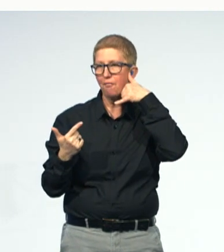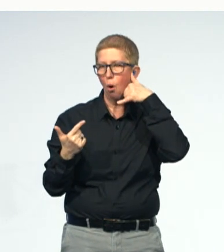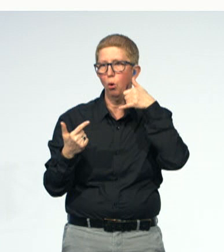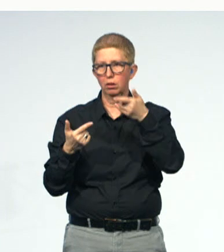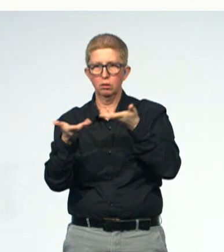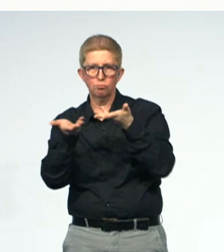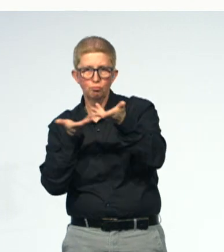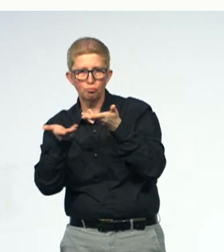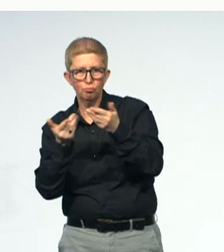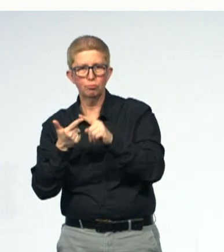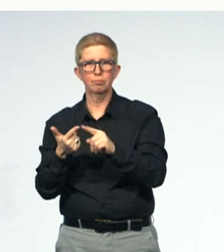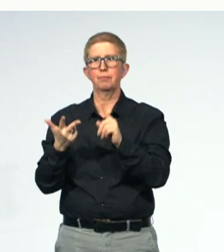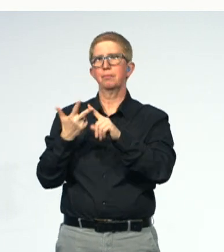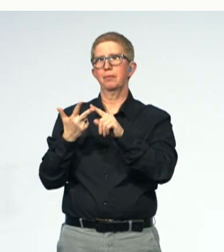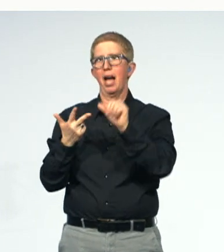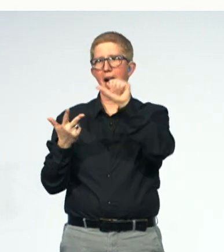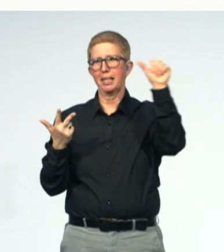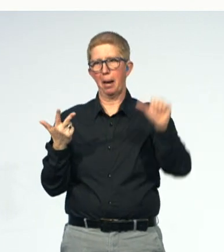host.